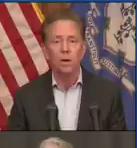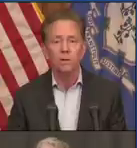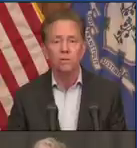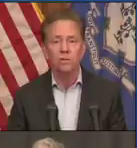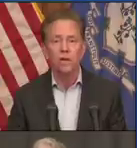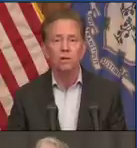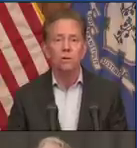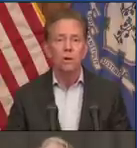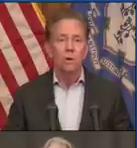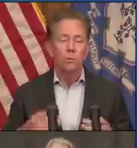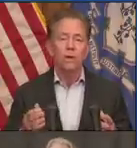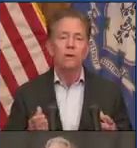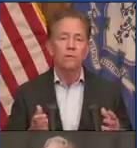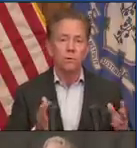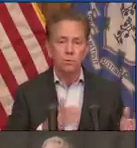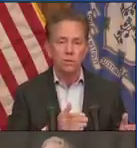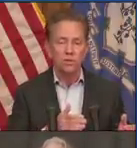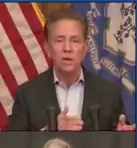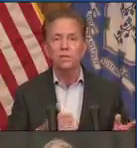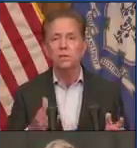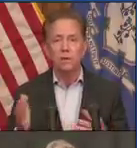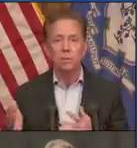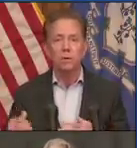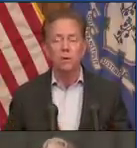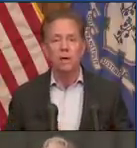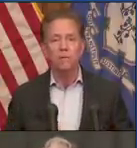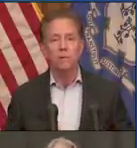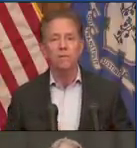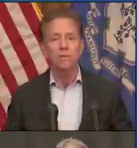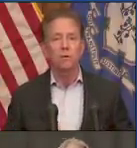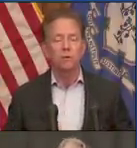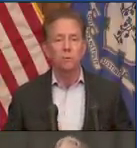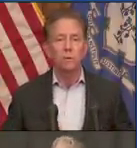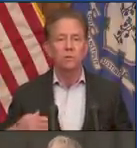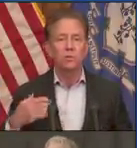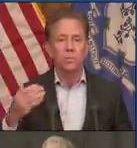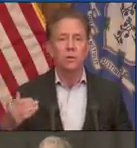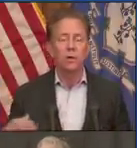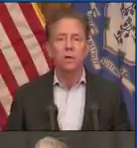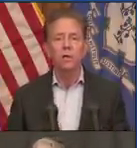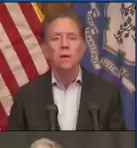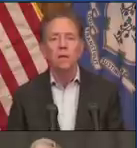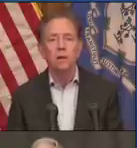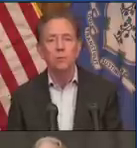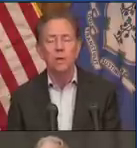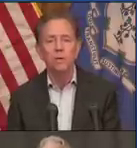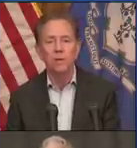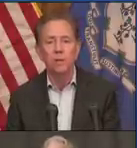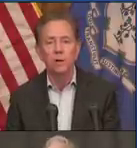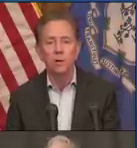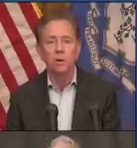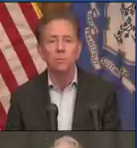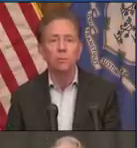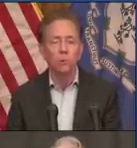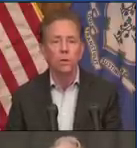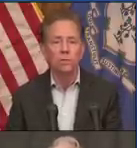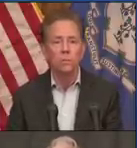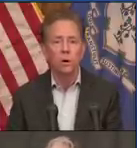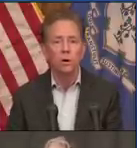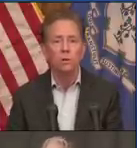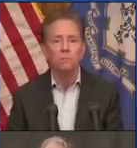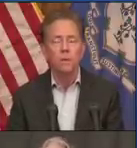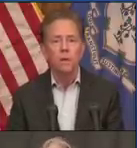expertise around the state. We got folks from the scientific community, we got from the folks from the business community. They'll be giving their